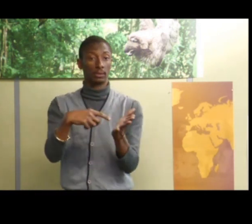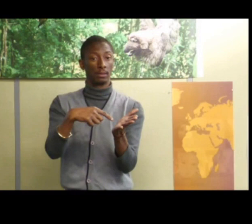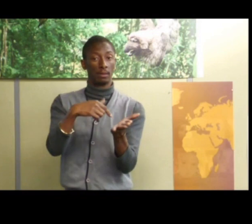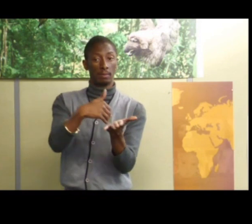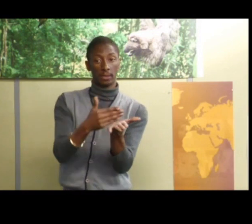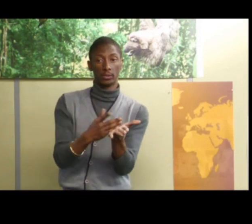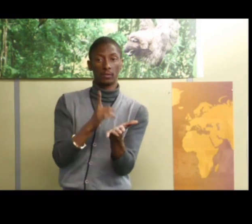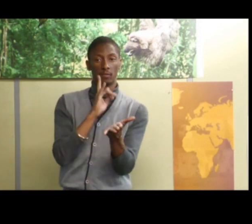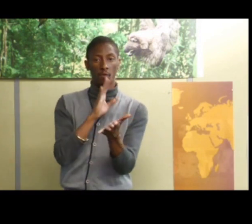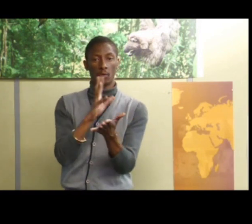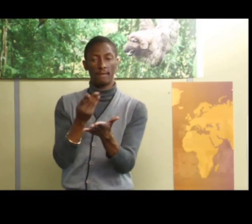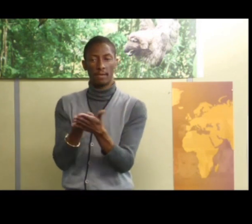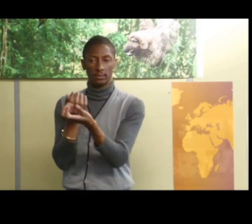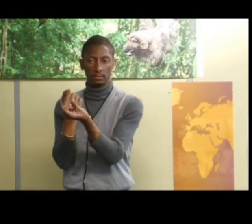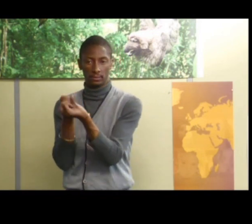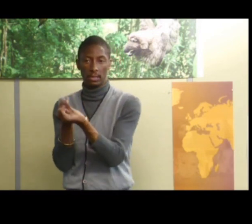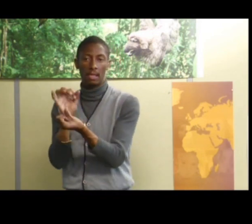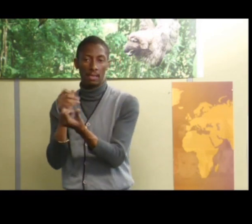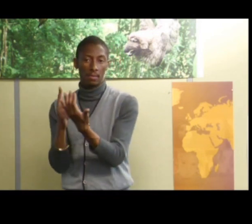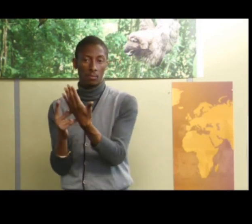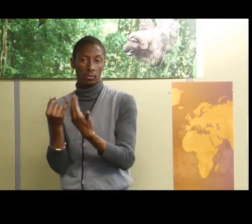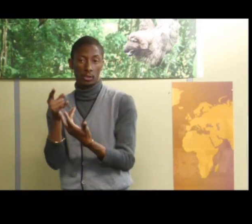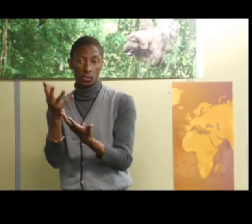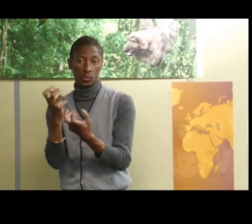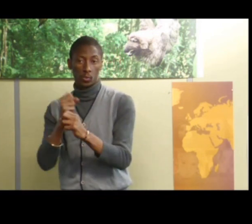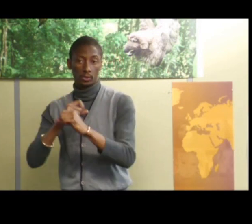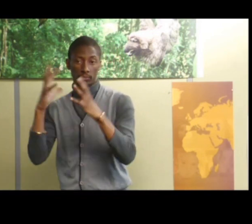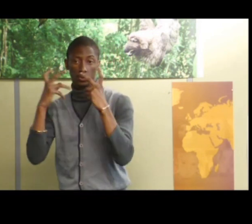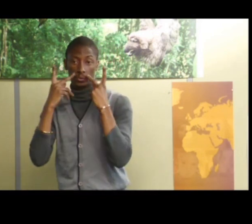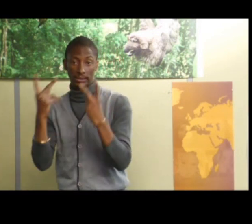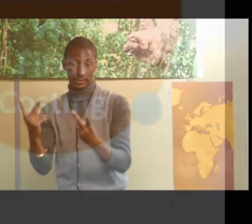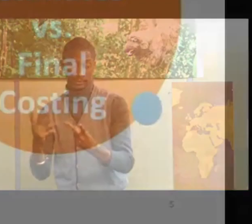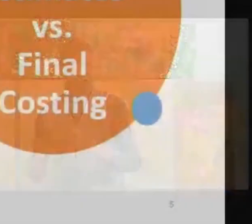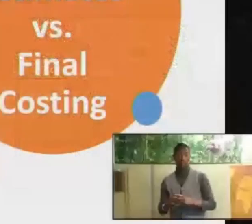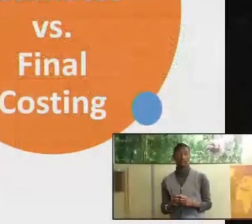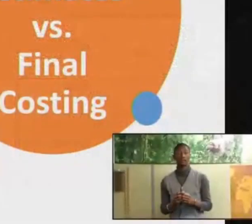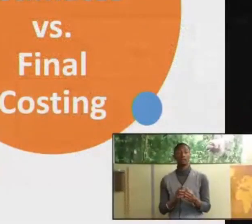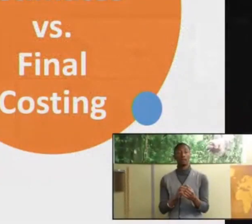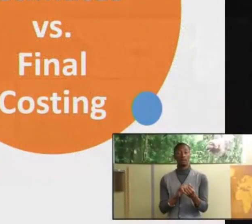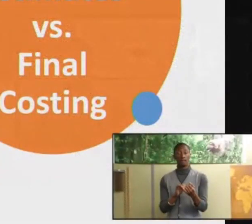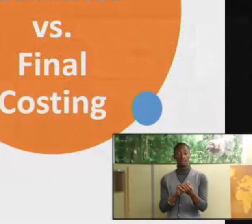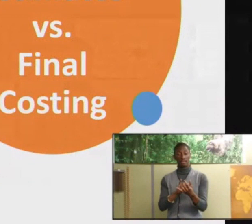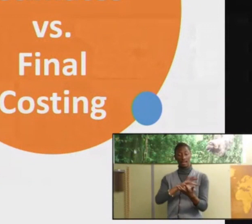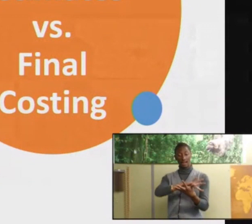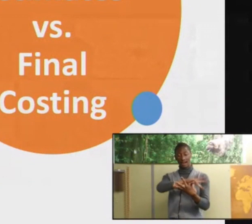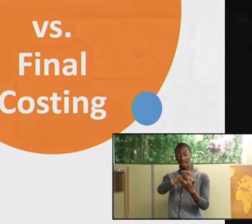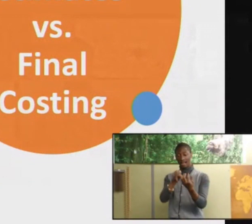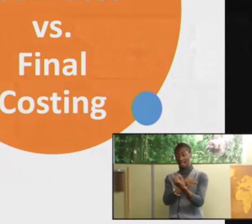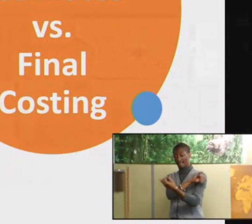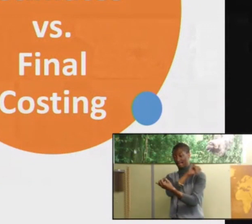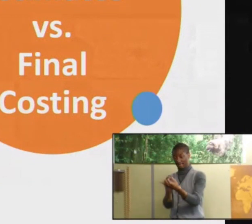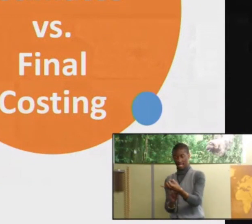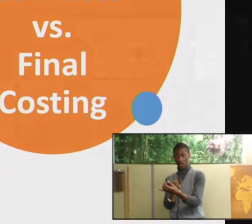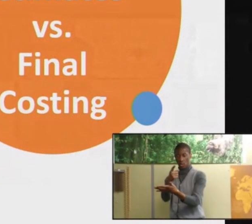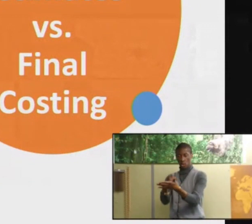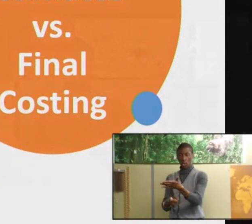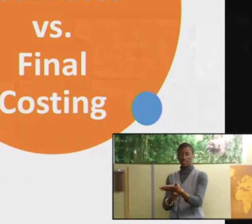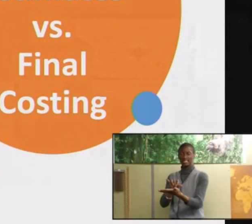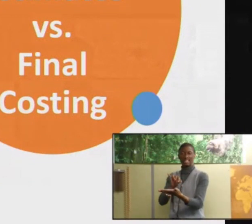new project that you want to see. The final costing is what we do at the very end